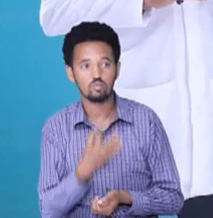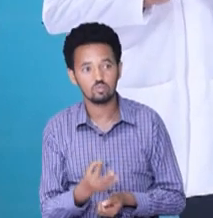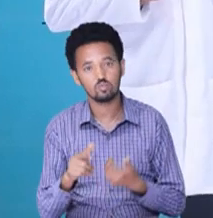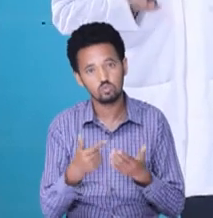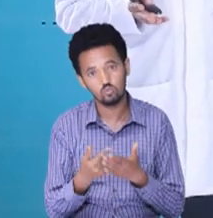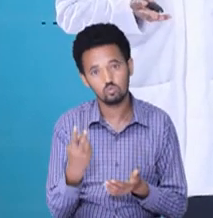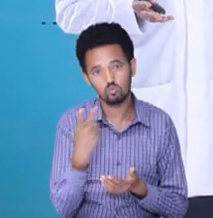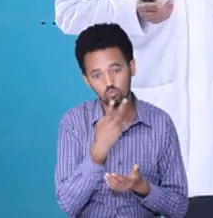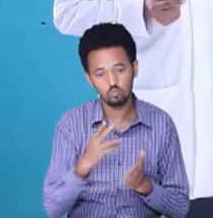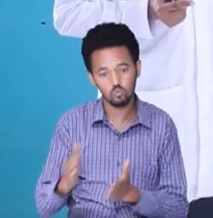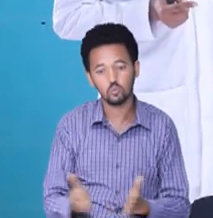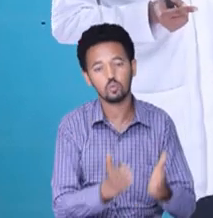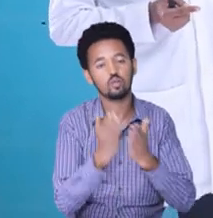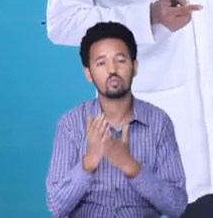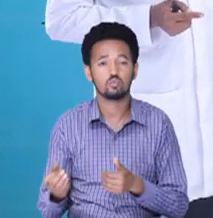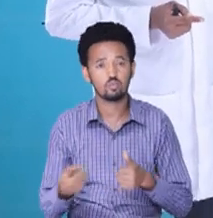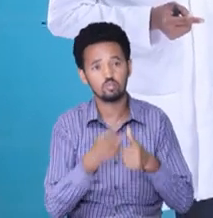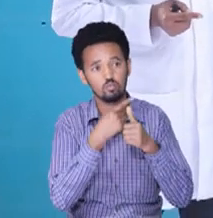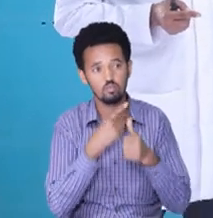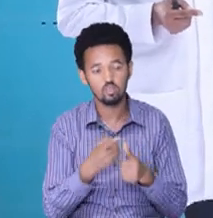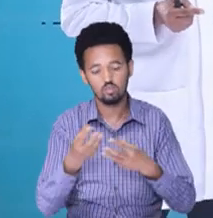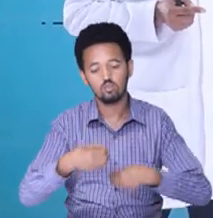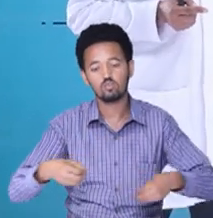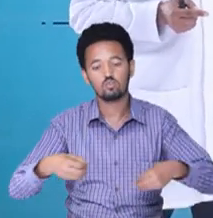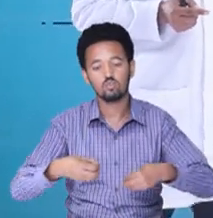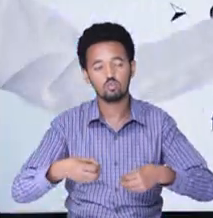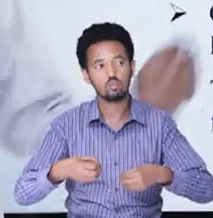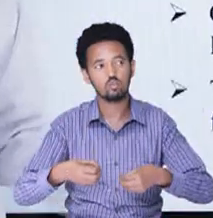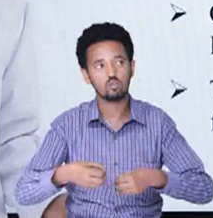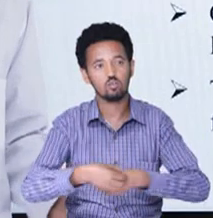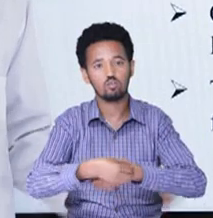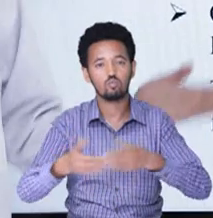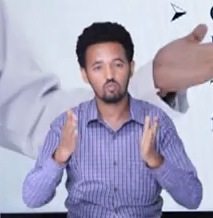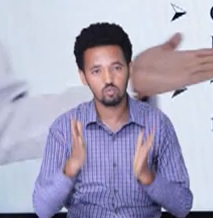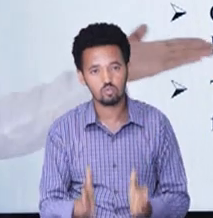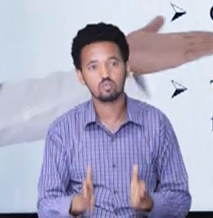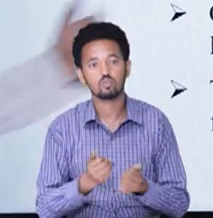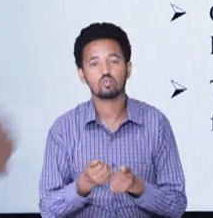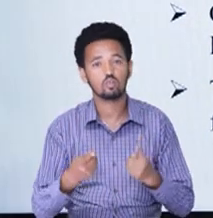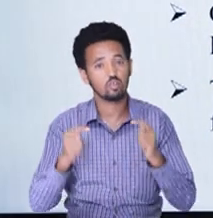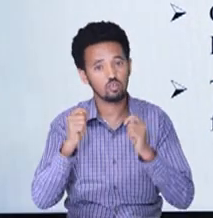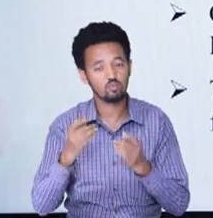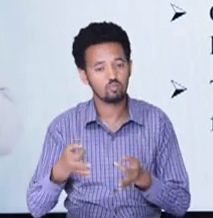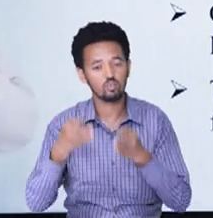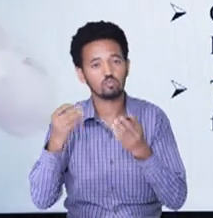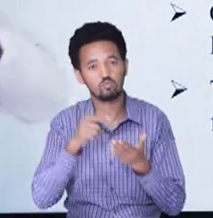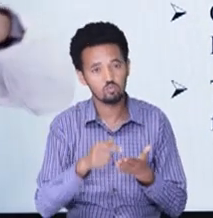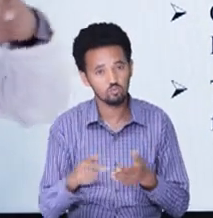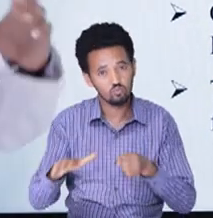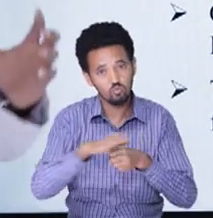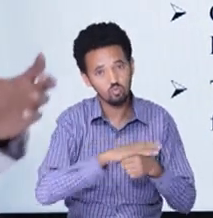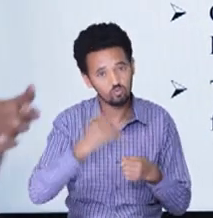revolution into two ways. First, the officer who had served in the American returned to France with full